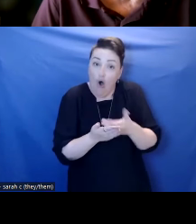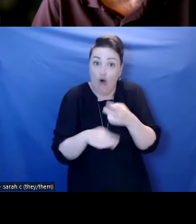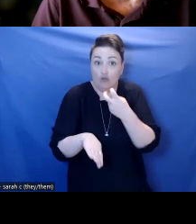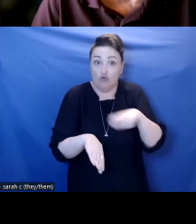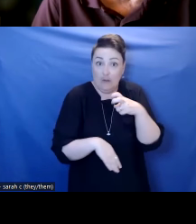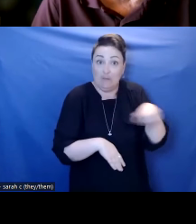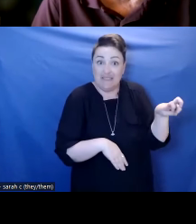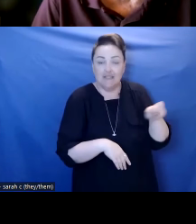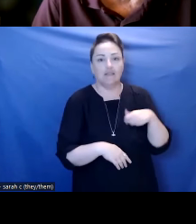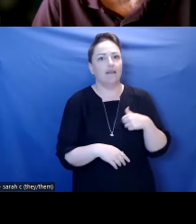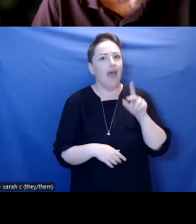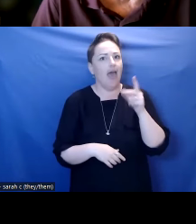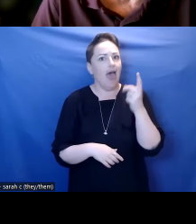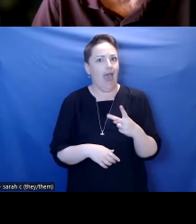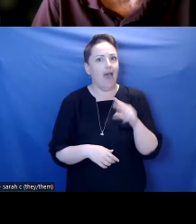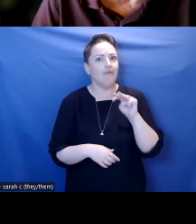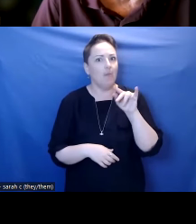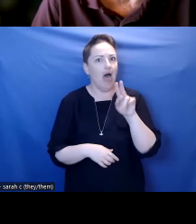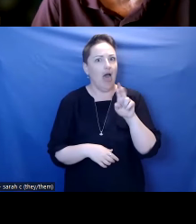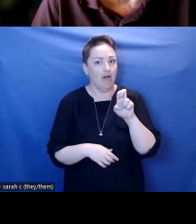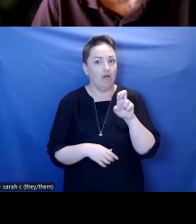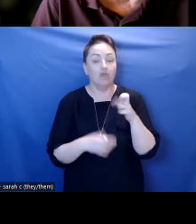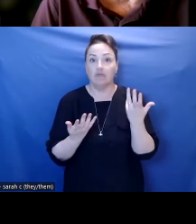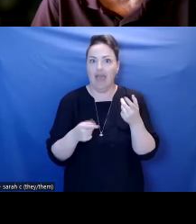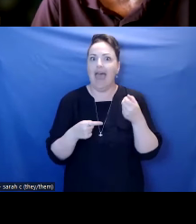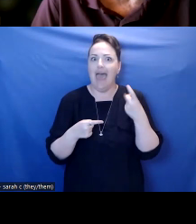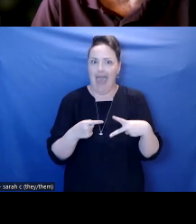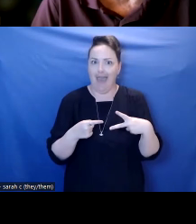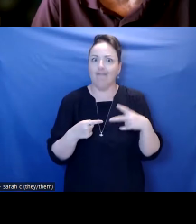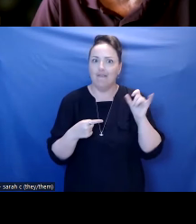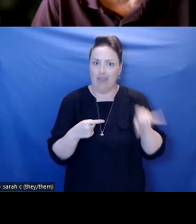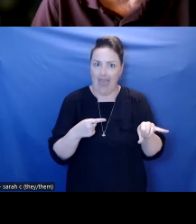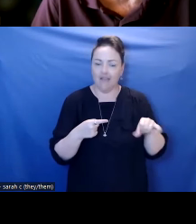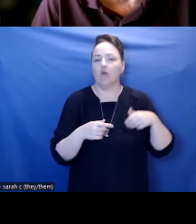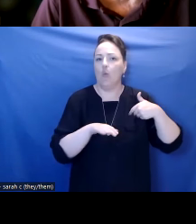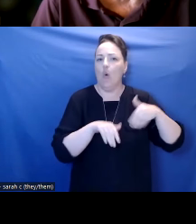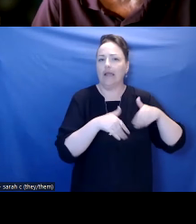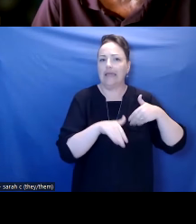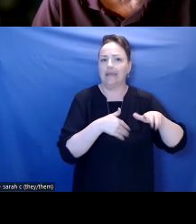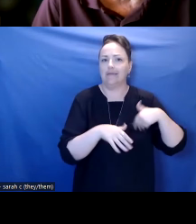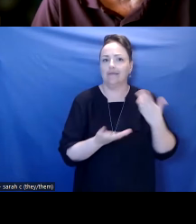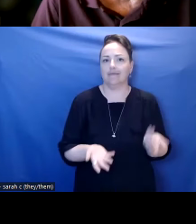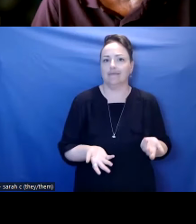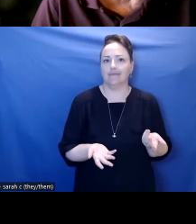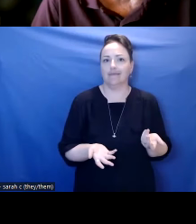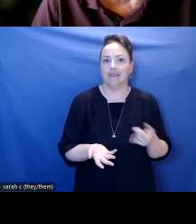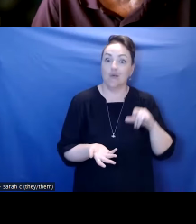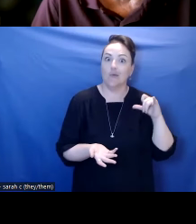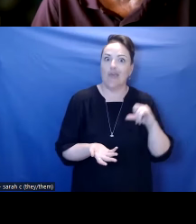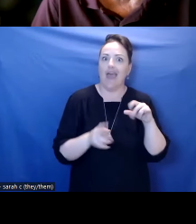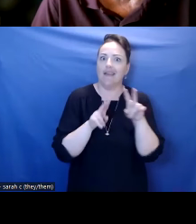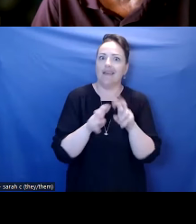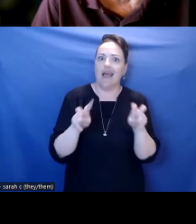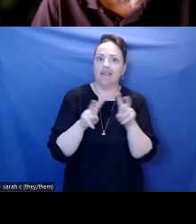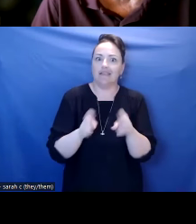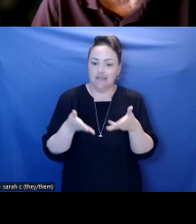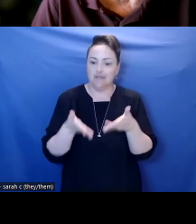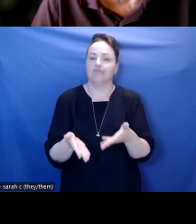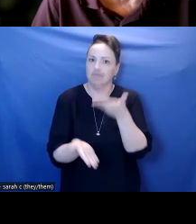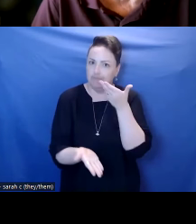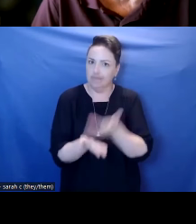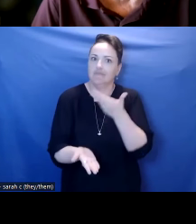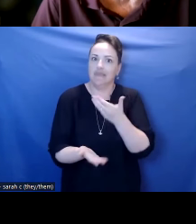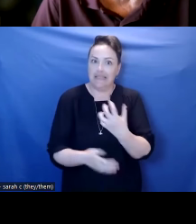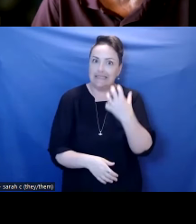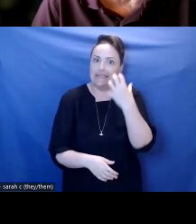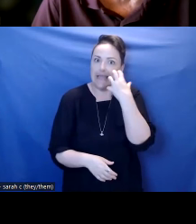walked. And therein came the Russian analysis that said, hey, density,